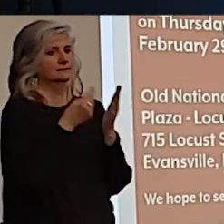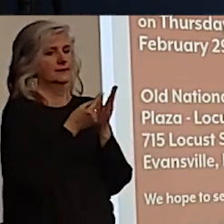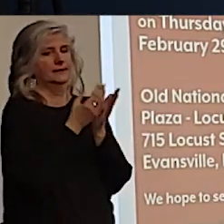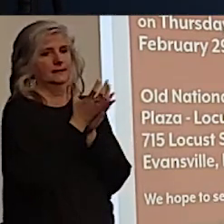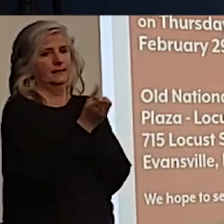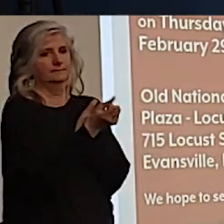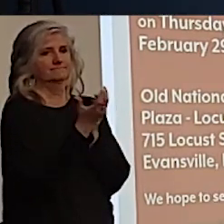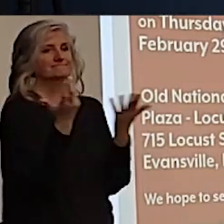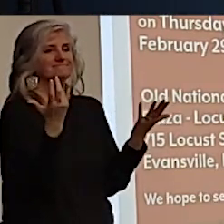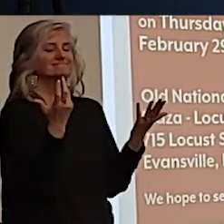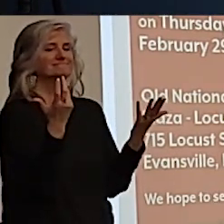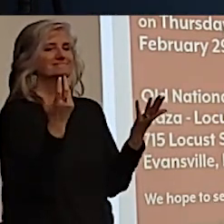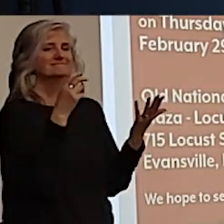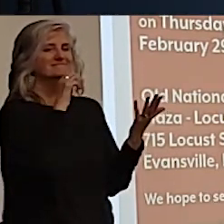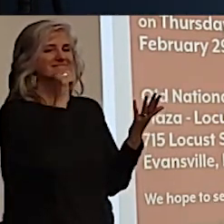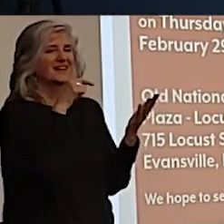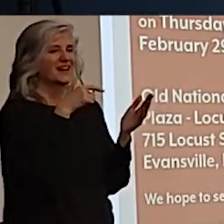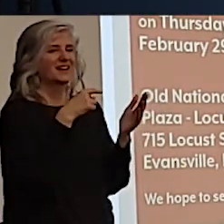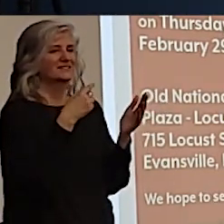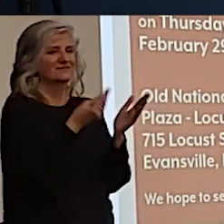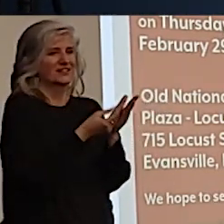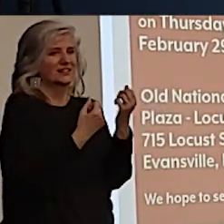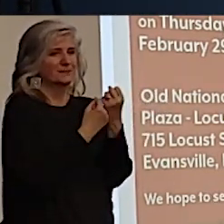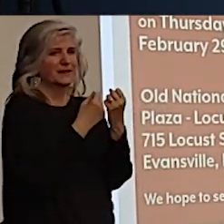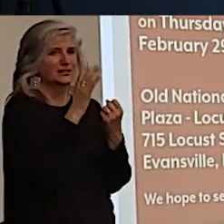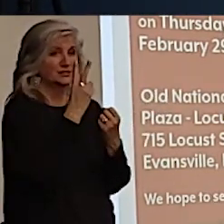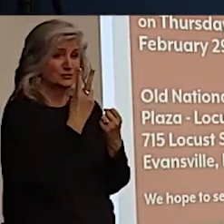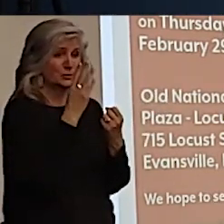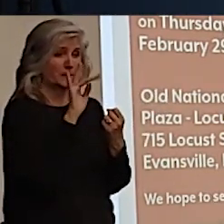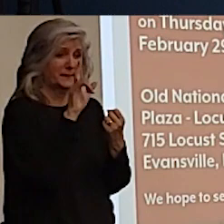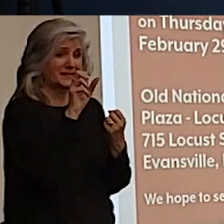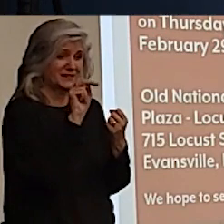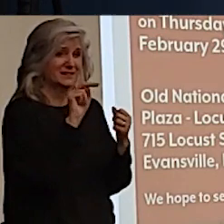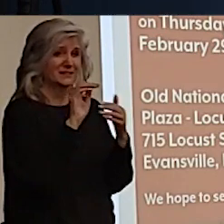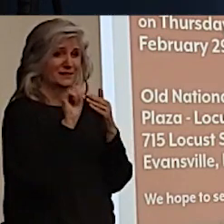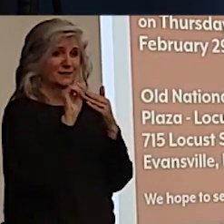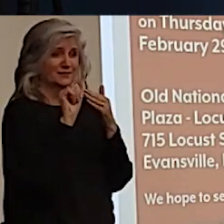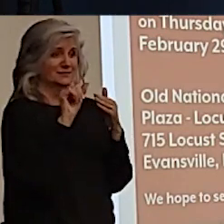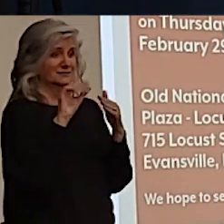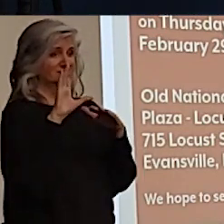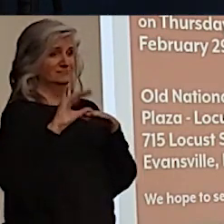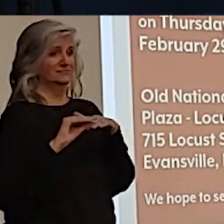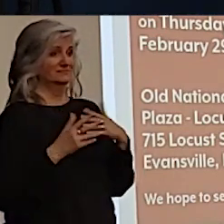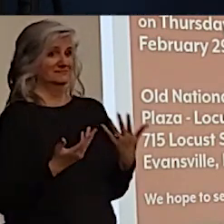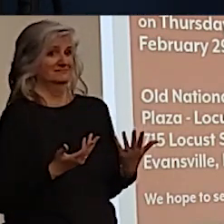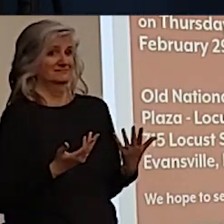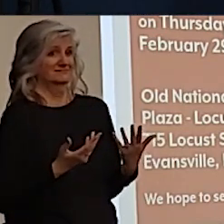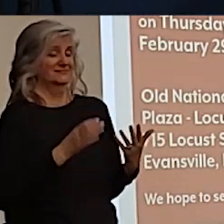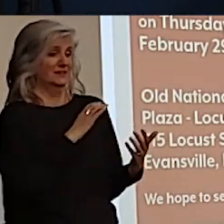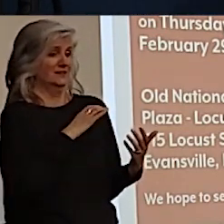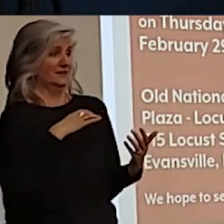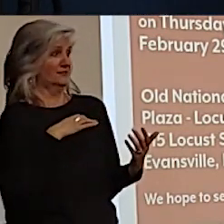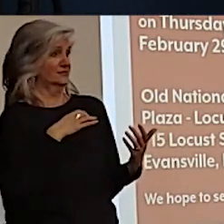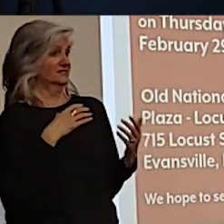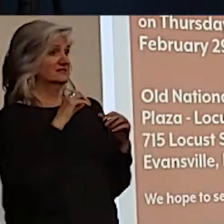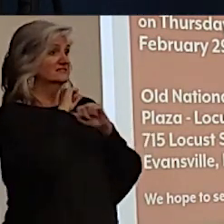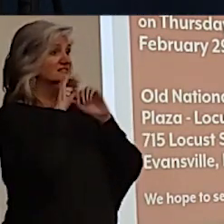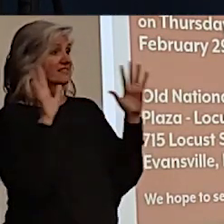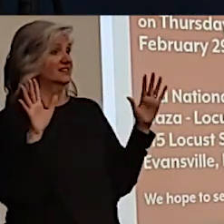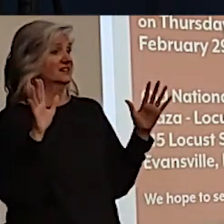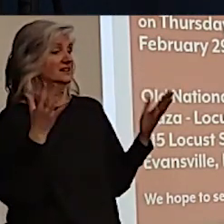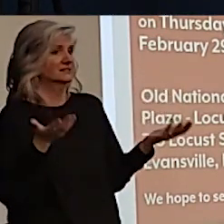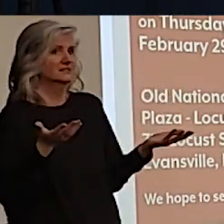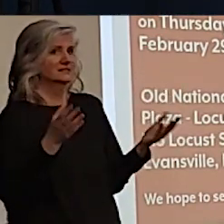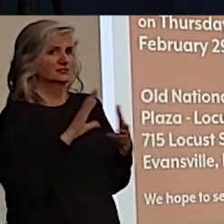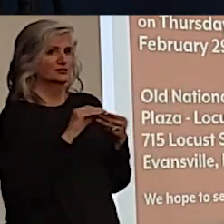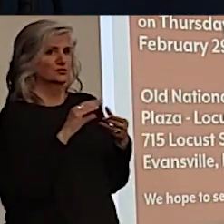right now, underfunded by $2 billion. There's $2 billion less as Congress does absolutely nothing. There's stories